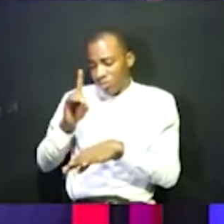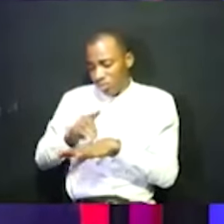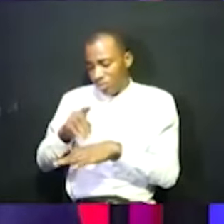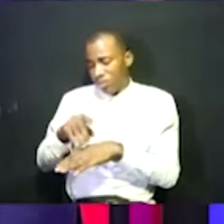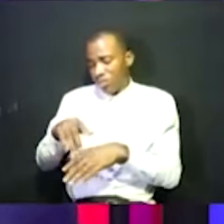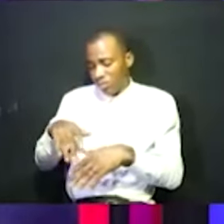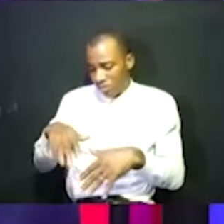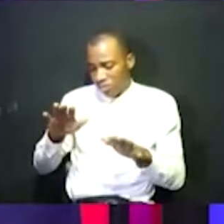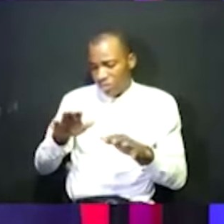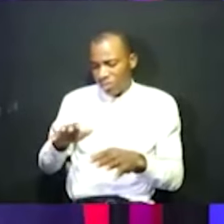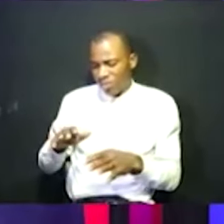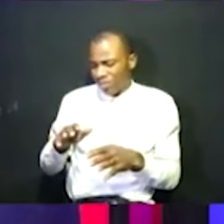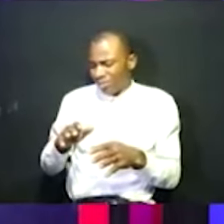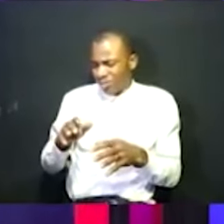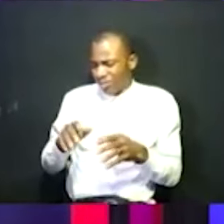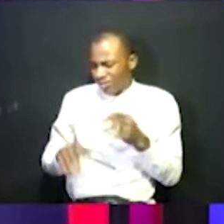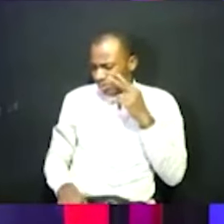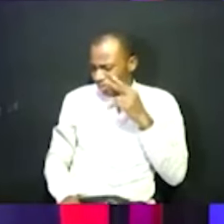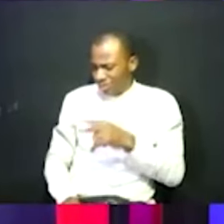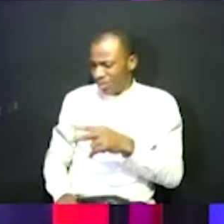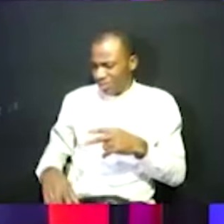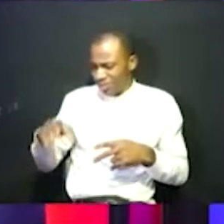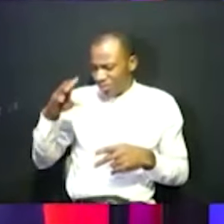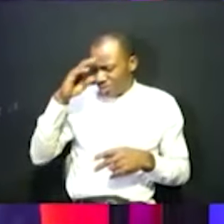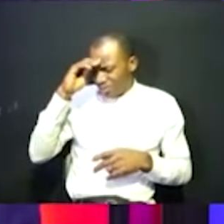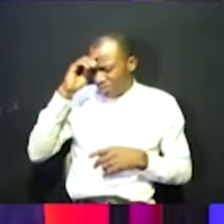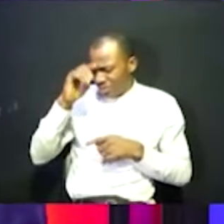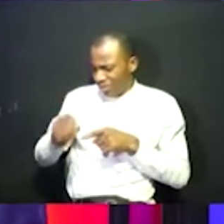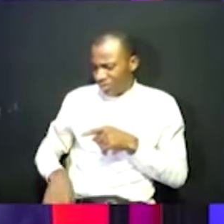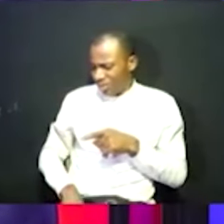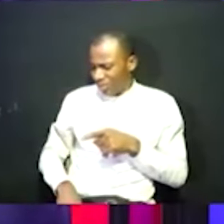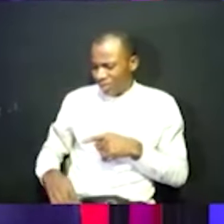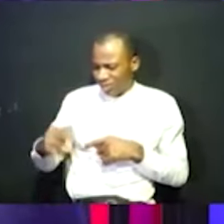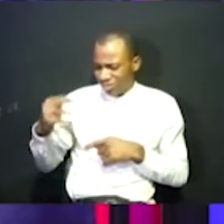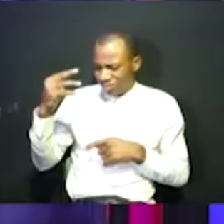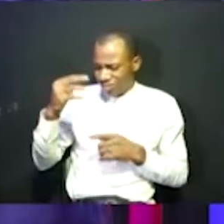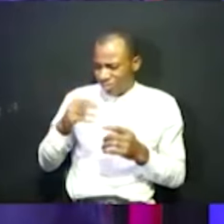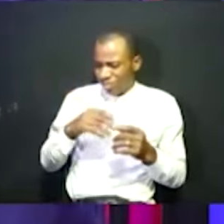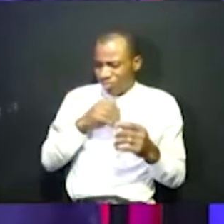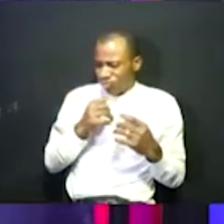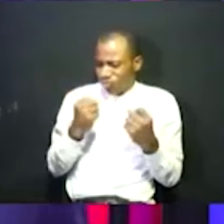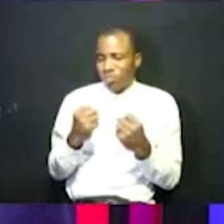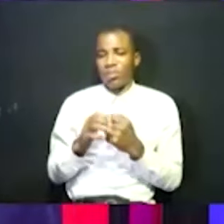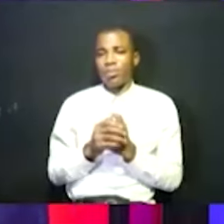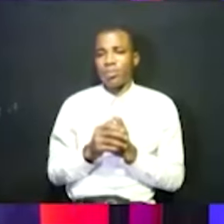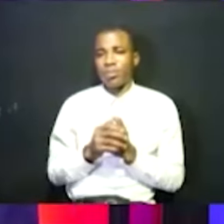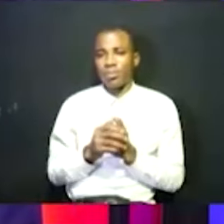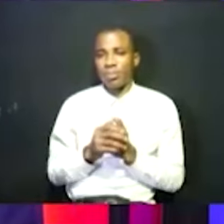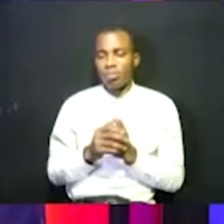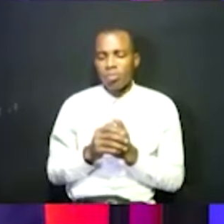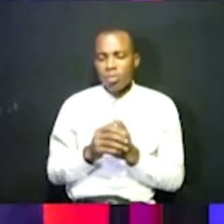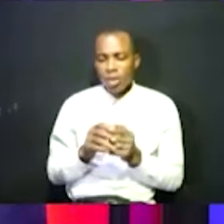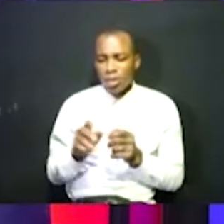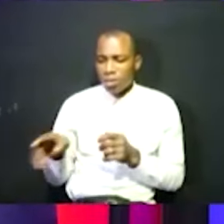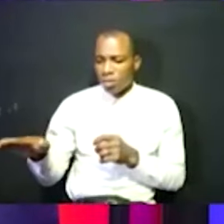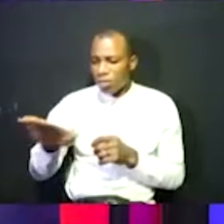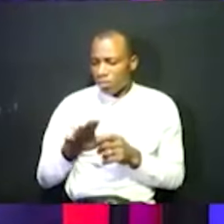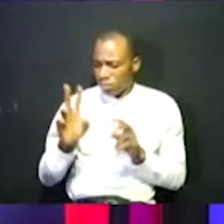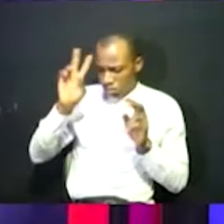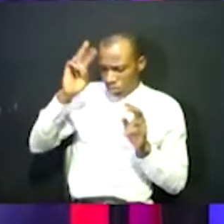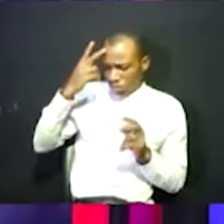wo jawano, wo she tome, no, no, who is a antiapo. They thought he was